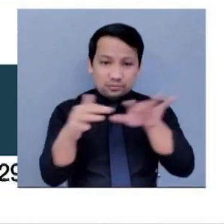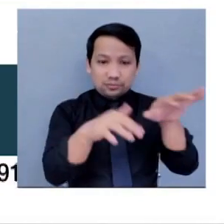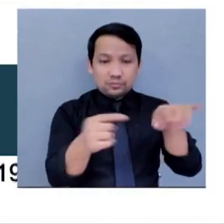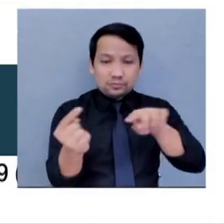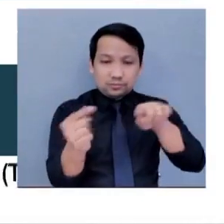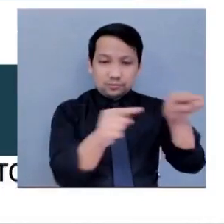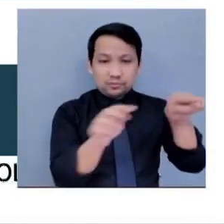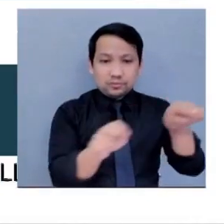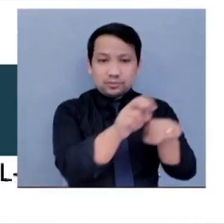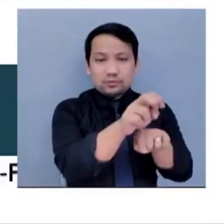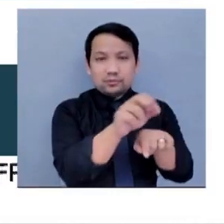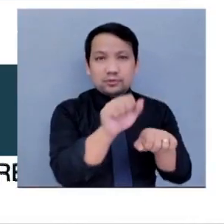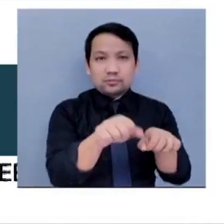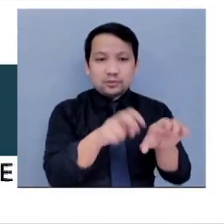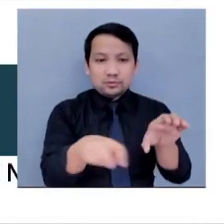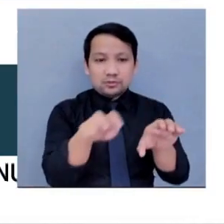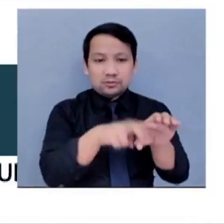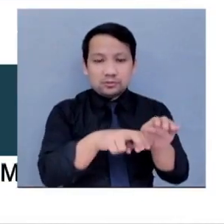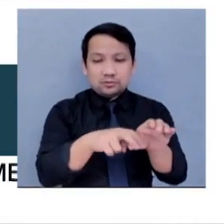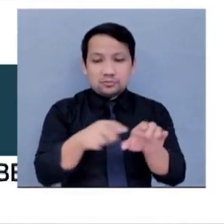incoming passengers from China. So,